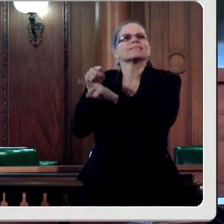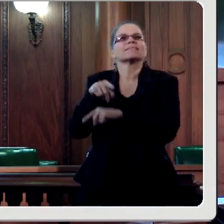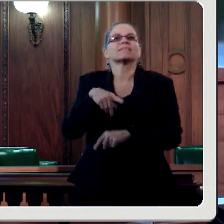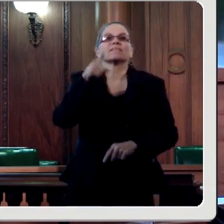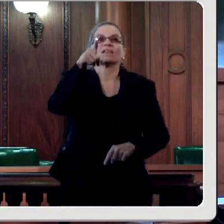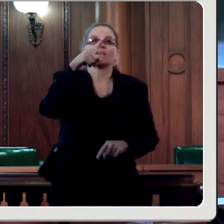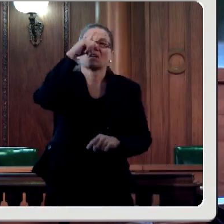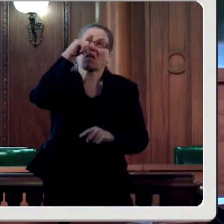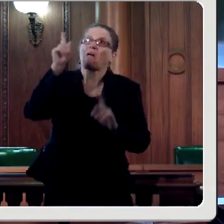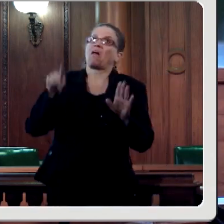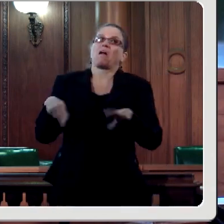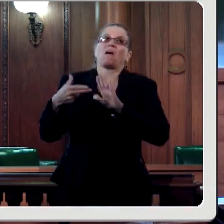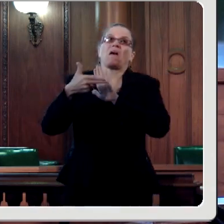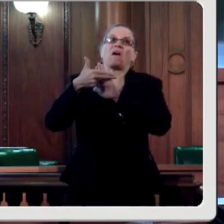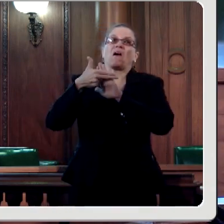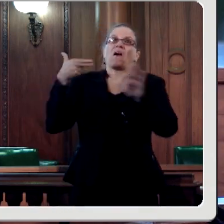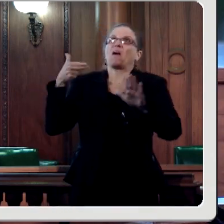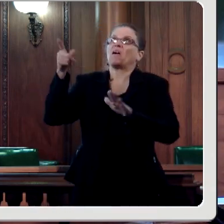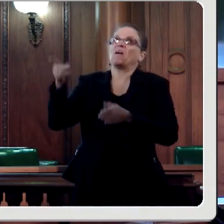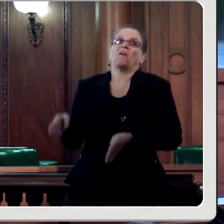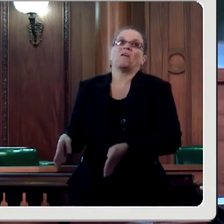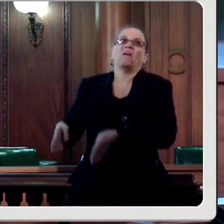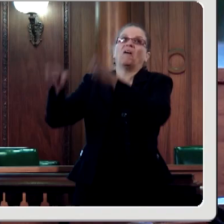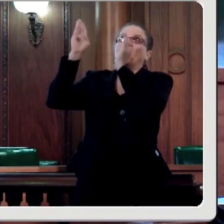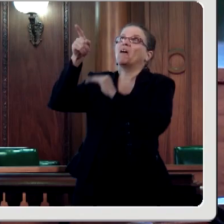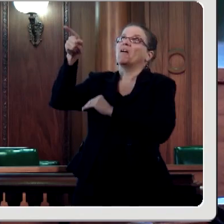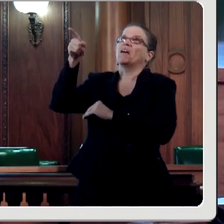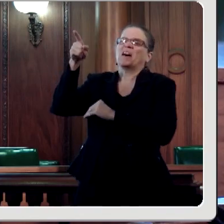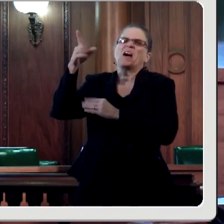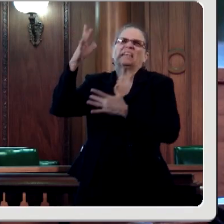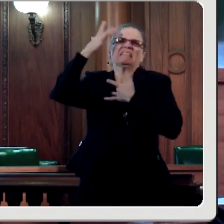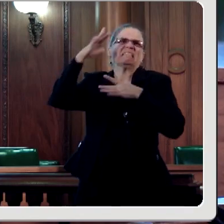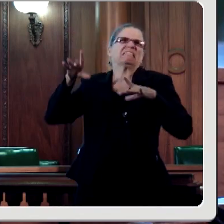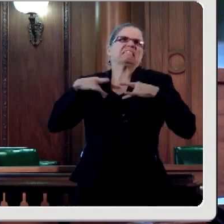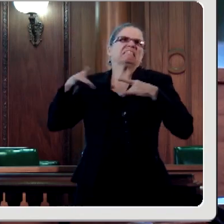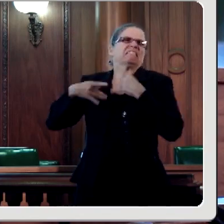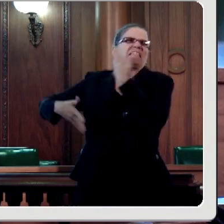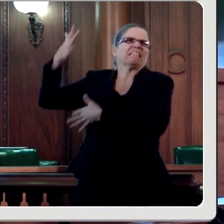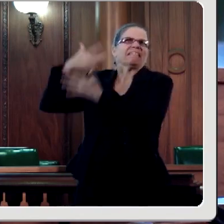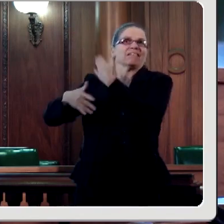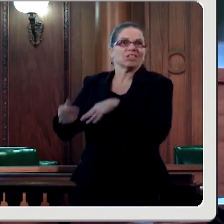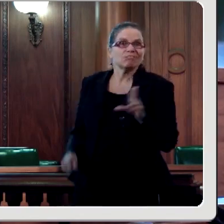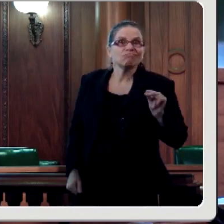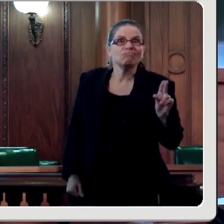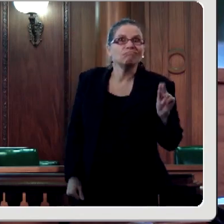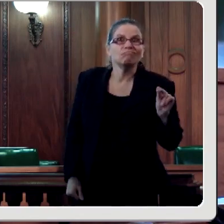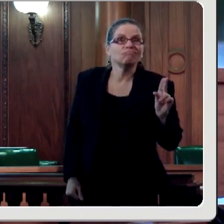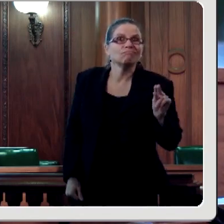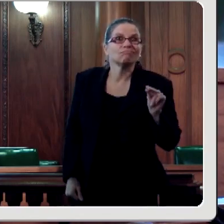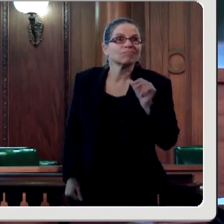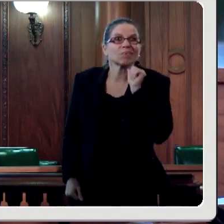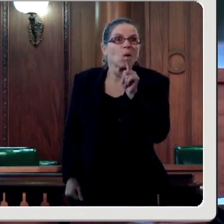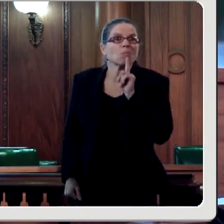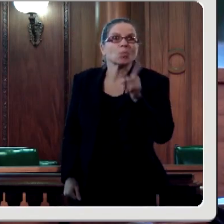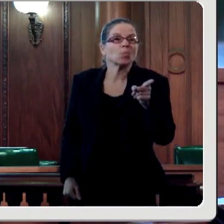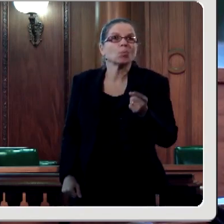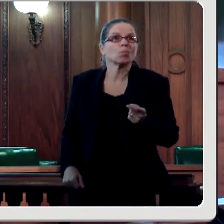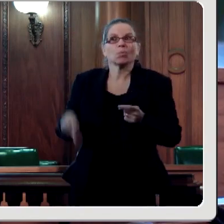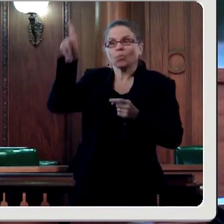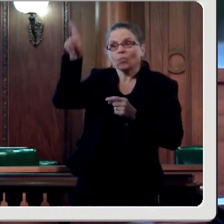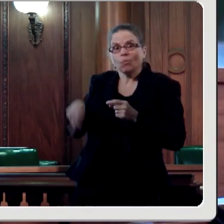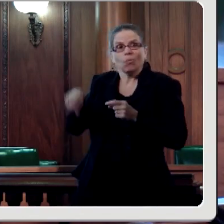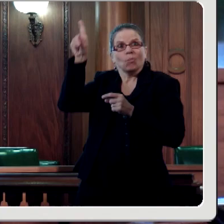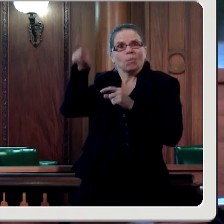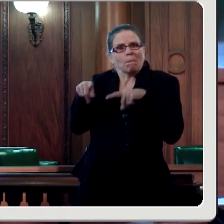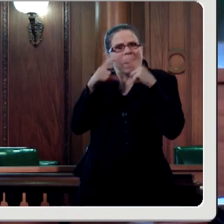clusters. And a lot with young people, not doing the right thing, not wearing their mask. You see them out there. No